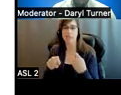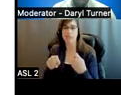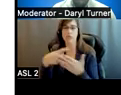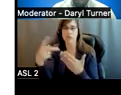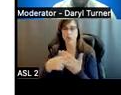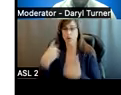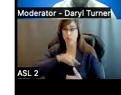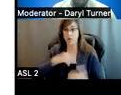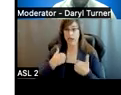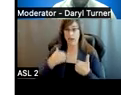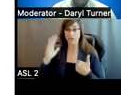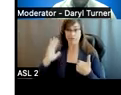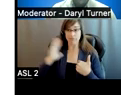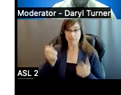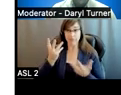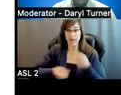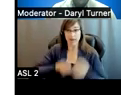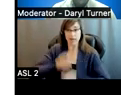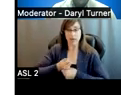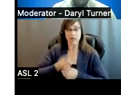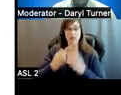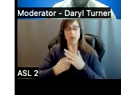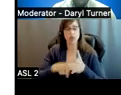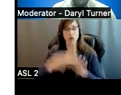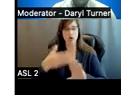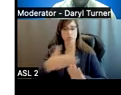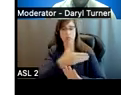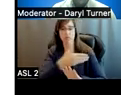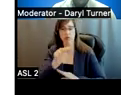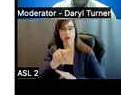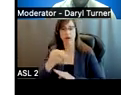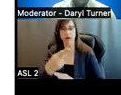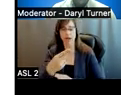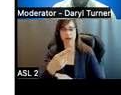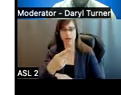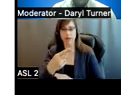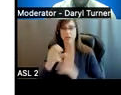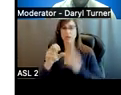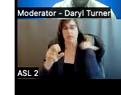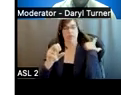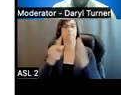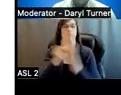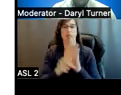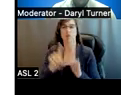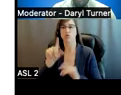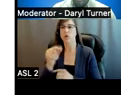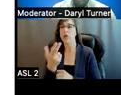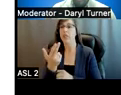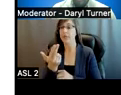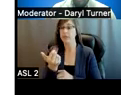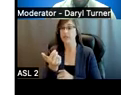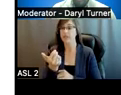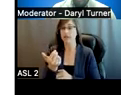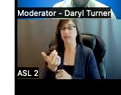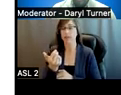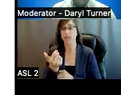had for a number of years, which started before the NIH SABV policy, it started in 2013,